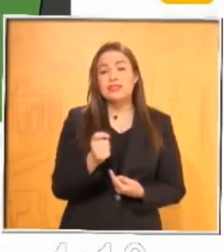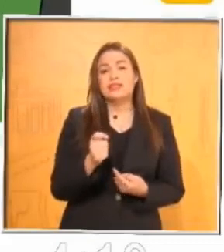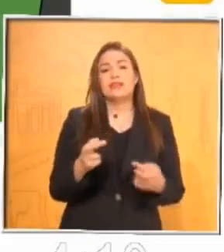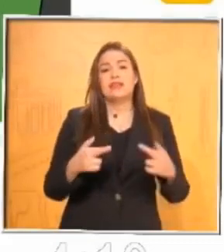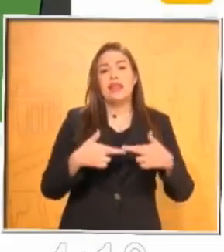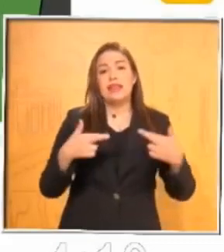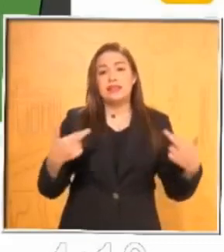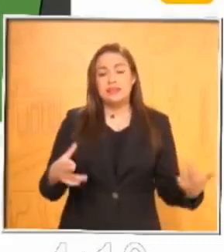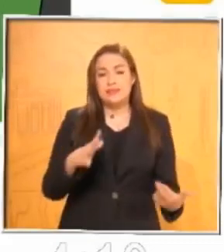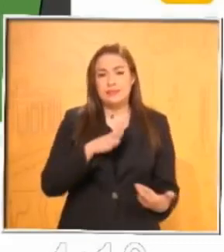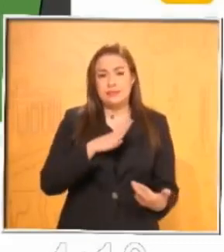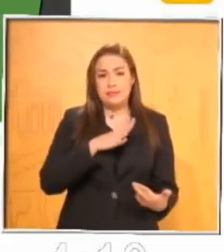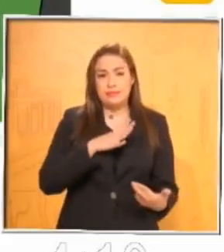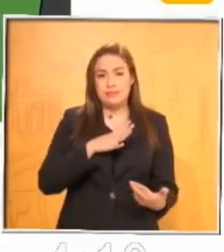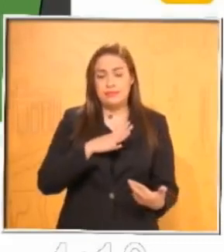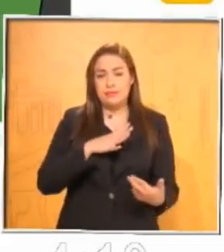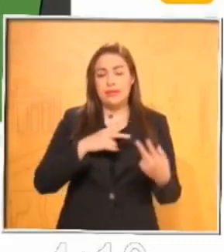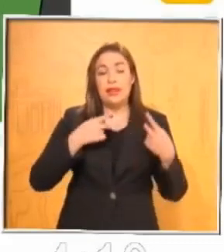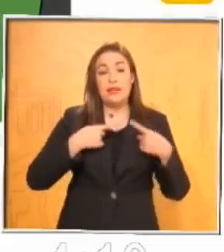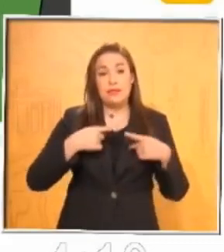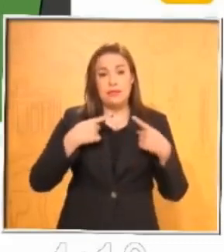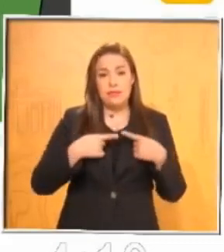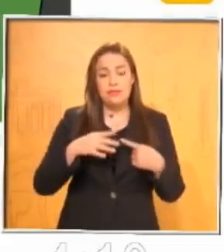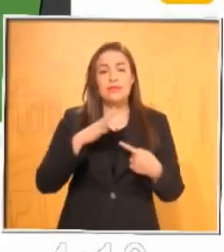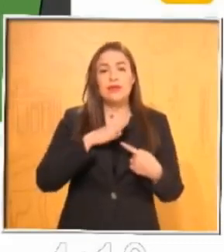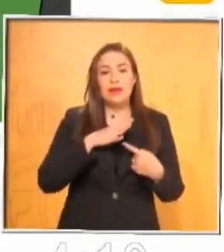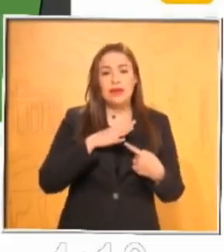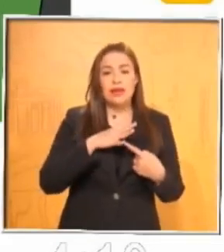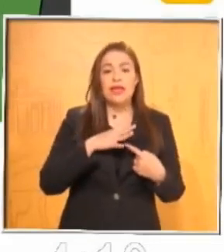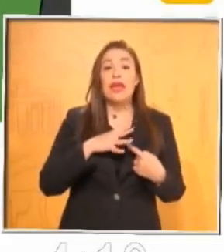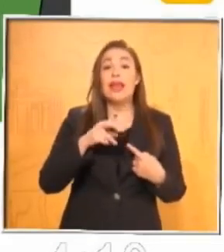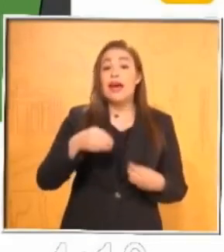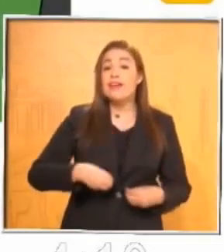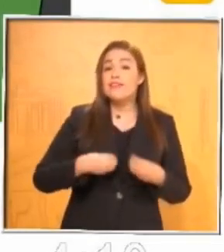between people in real life.